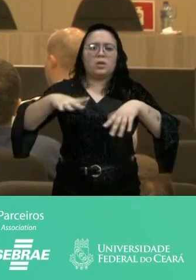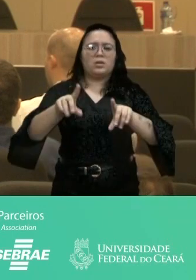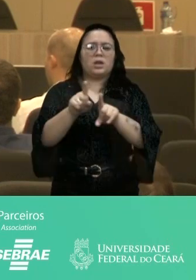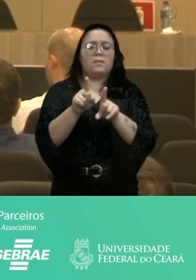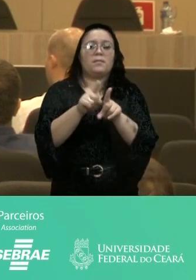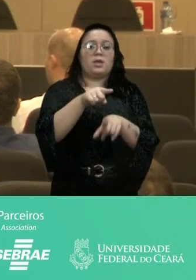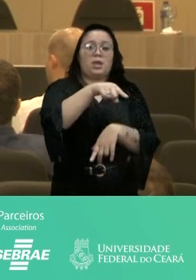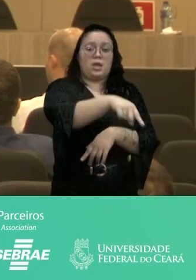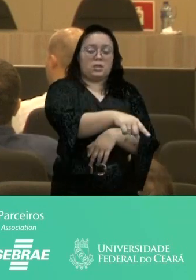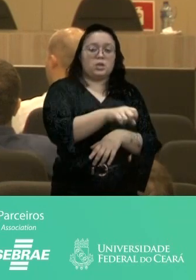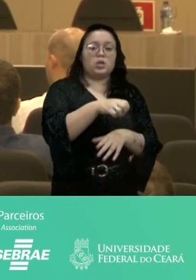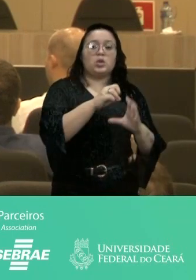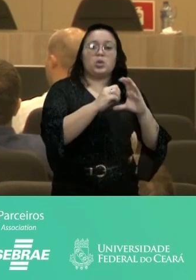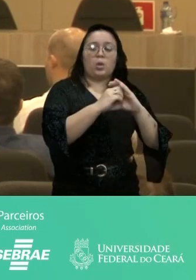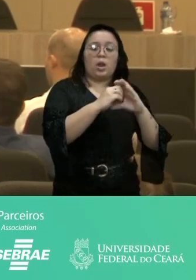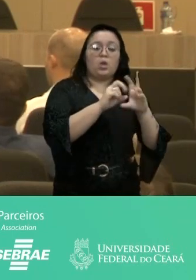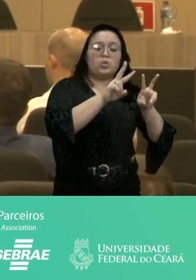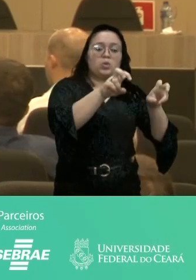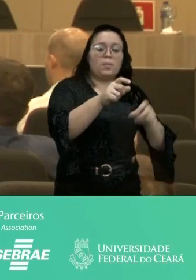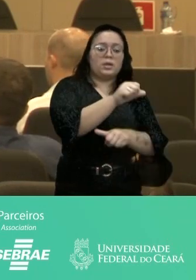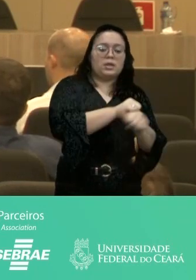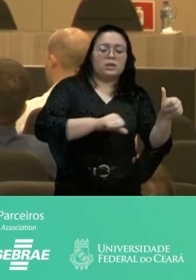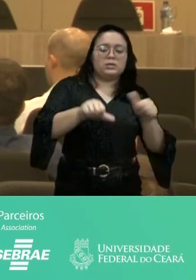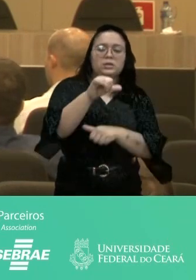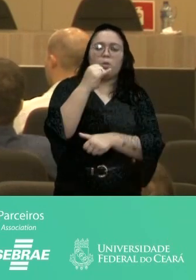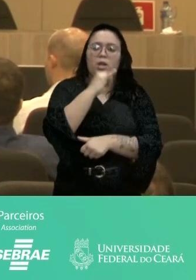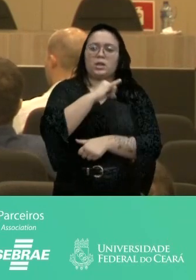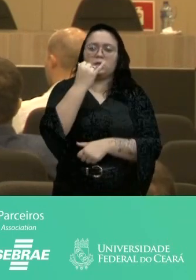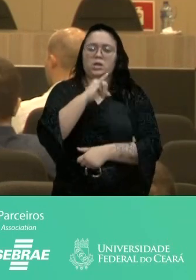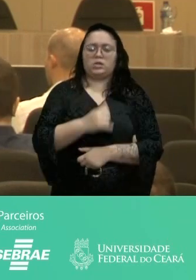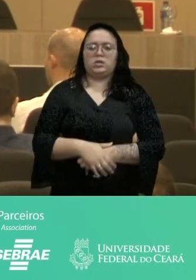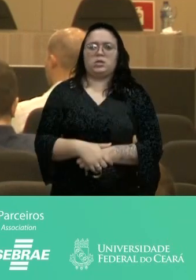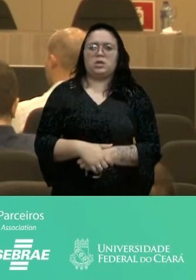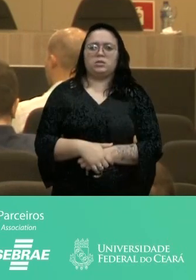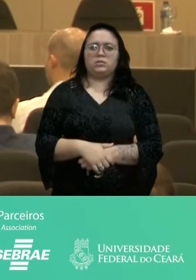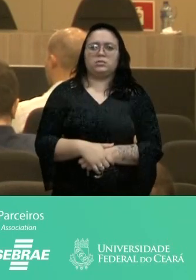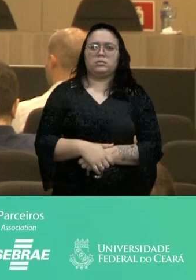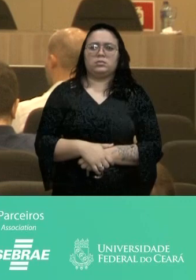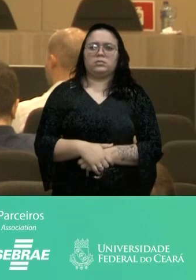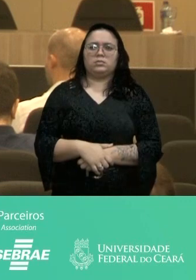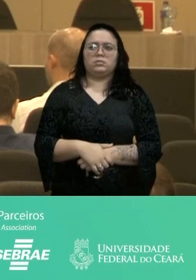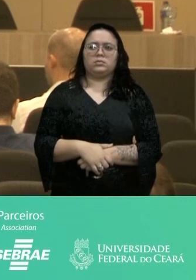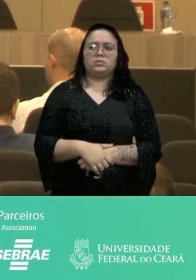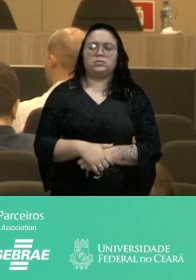and nuclear power in the energy transition program?